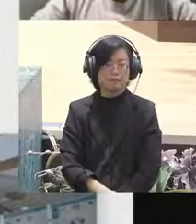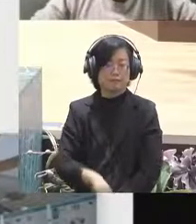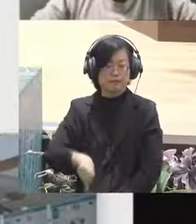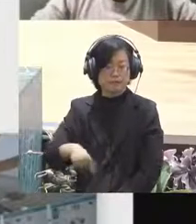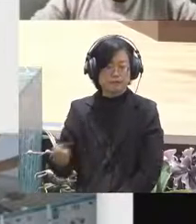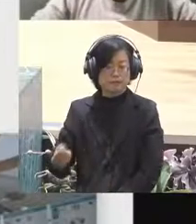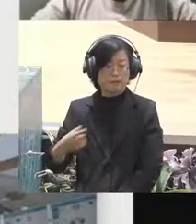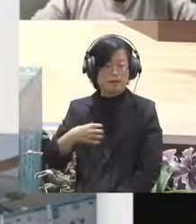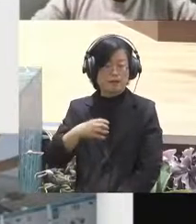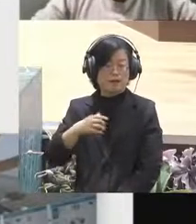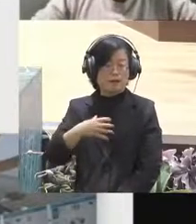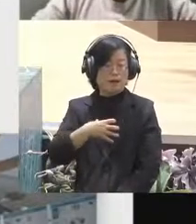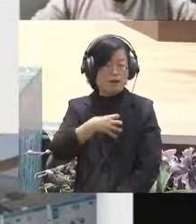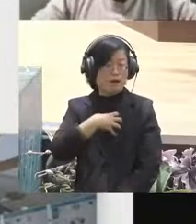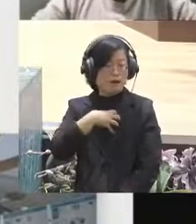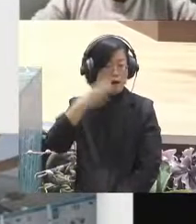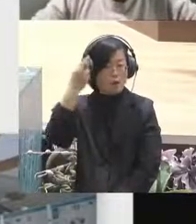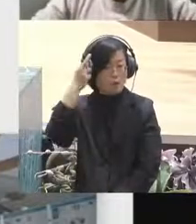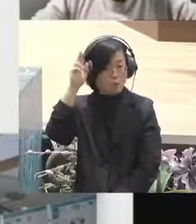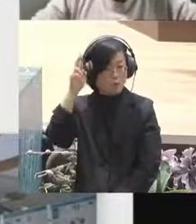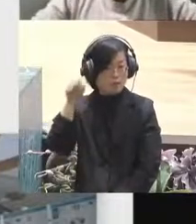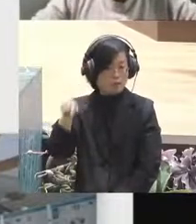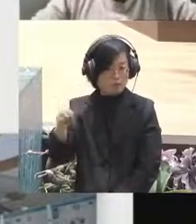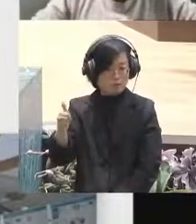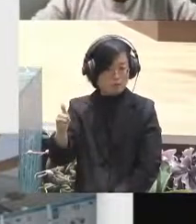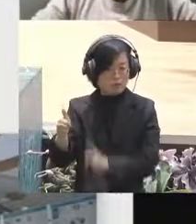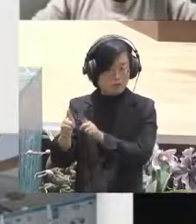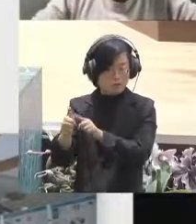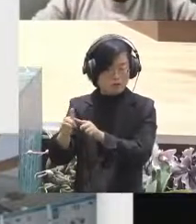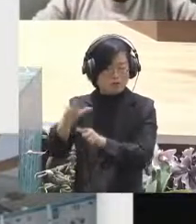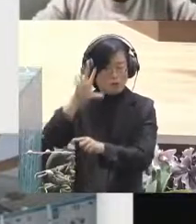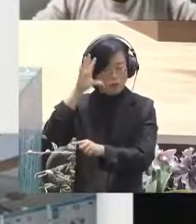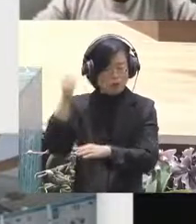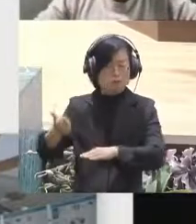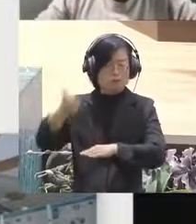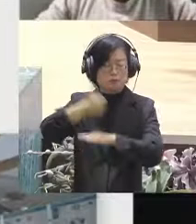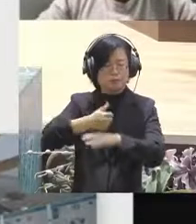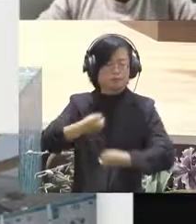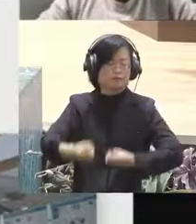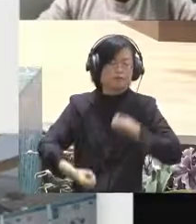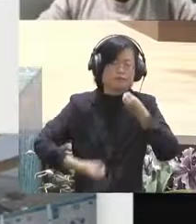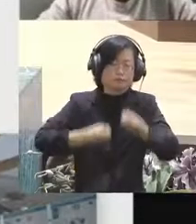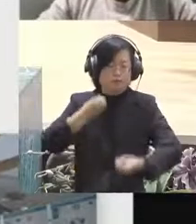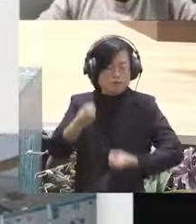execute this in the government. So thank you, and over to you, Dr. Akif.